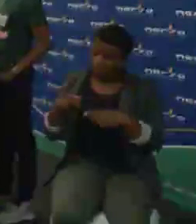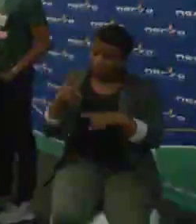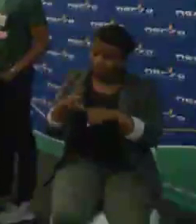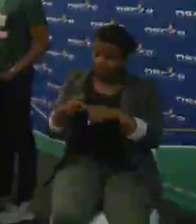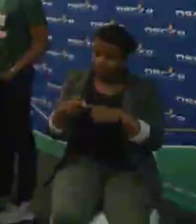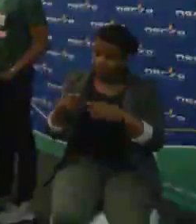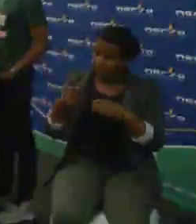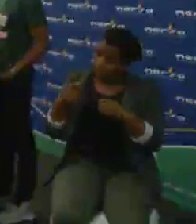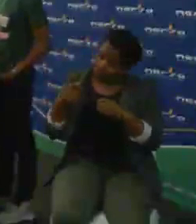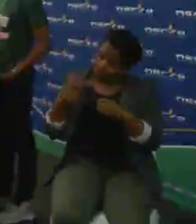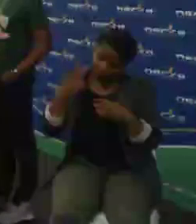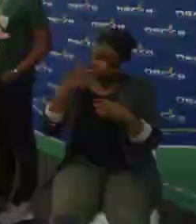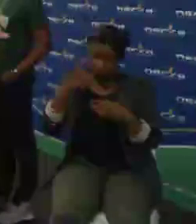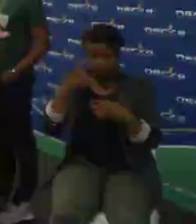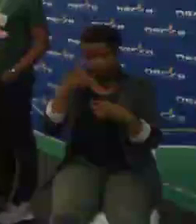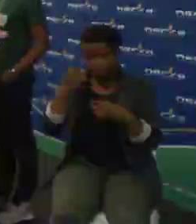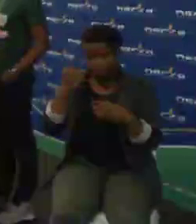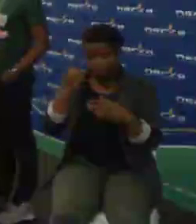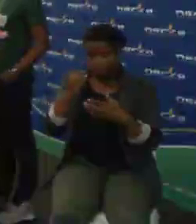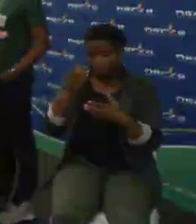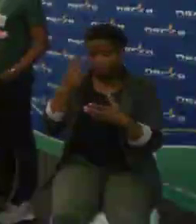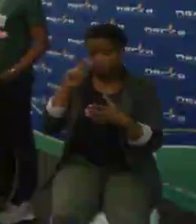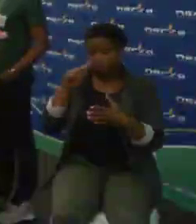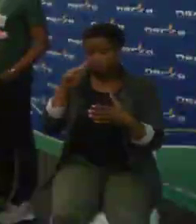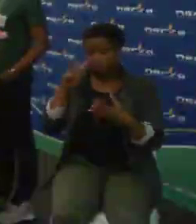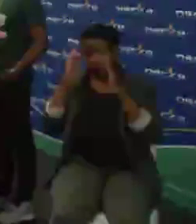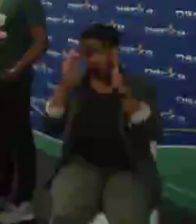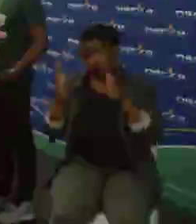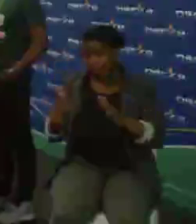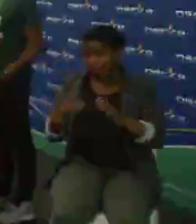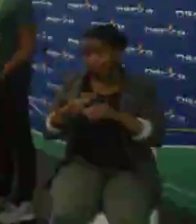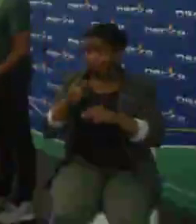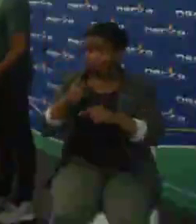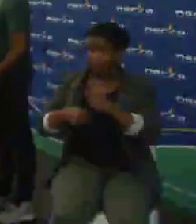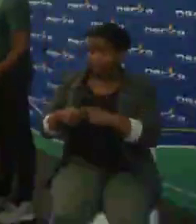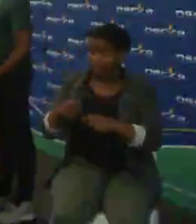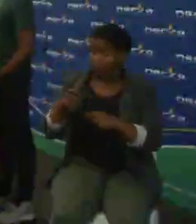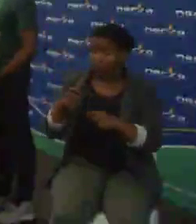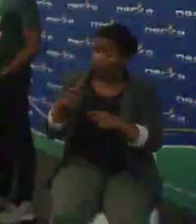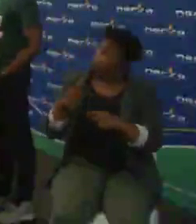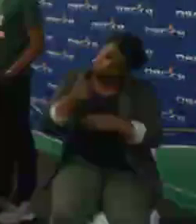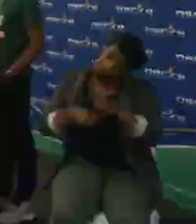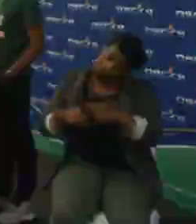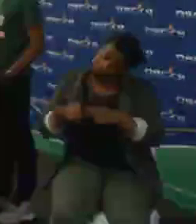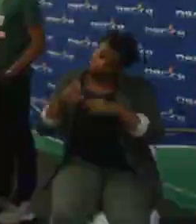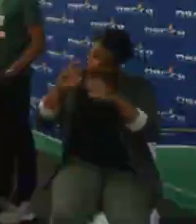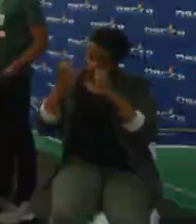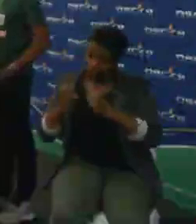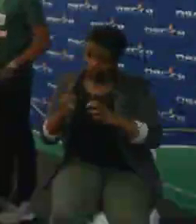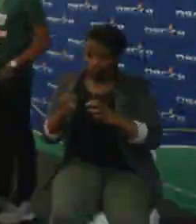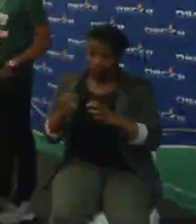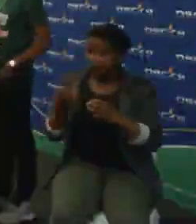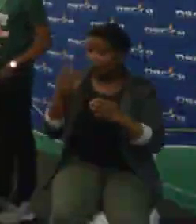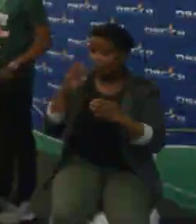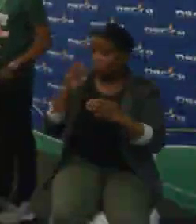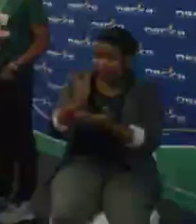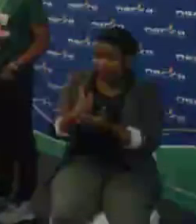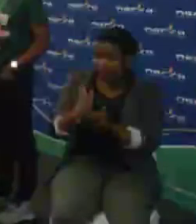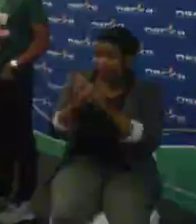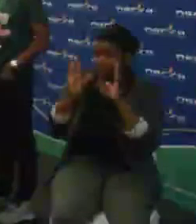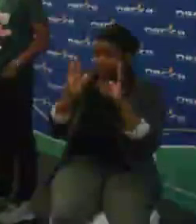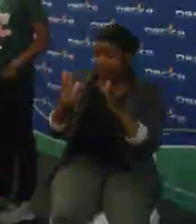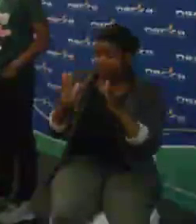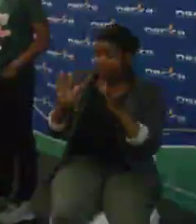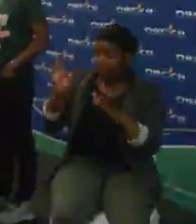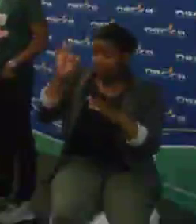giving us electricity in this MYPD application. We don't really want to know about the government's issues, because then what happens